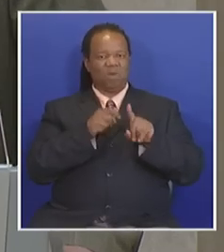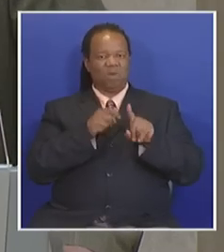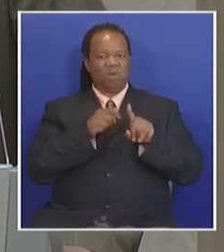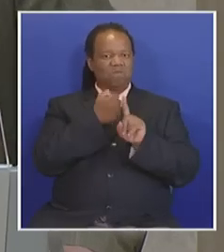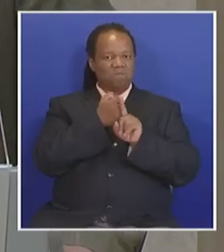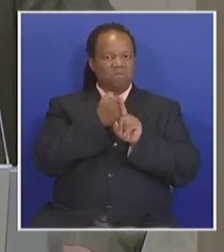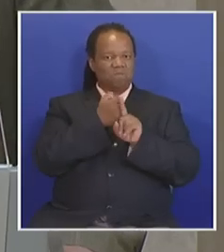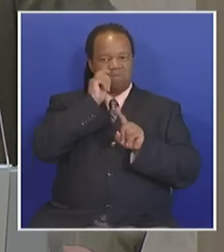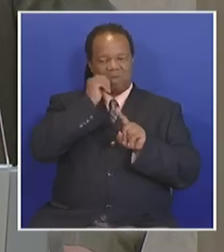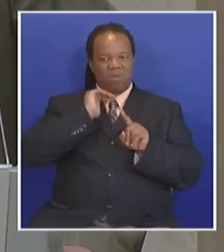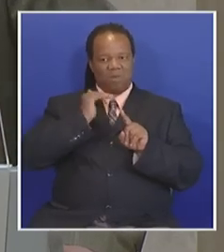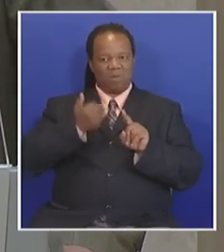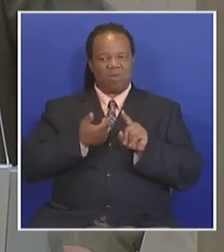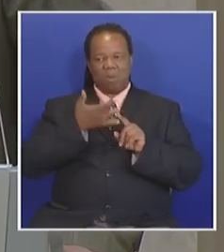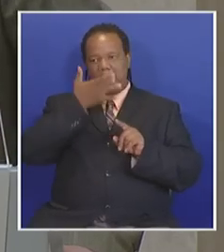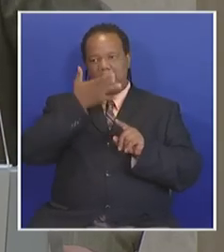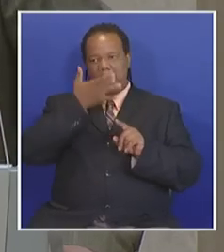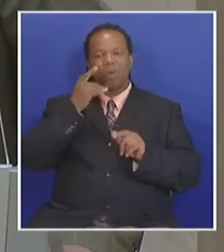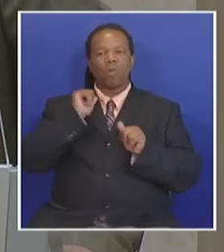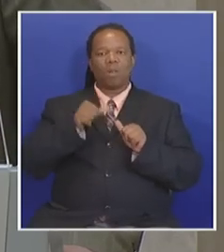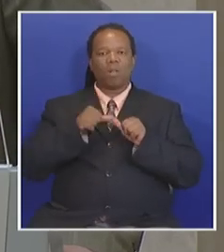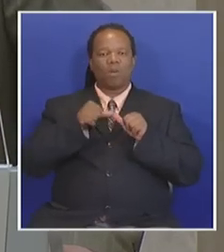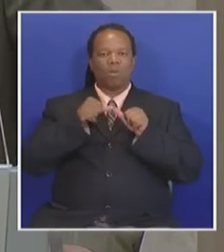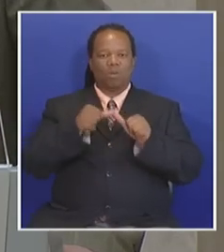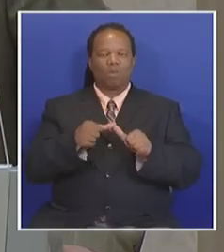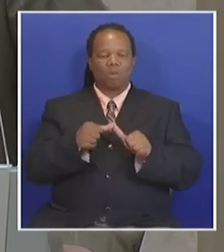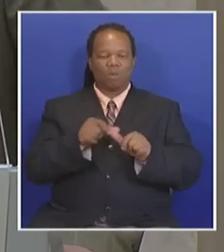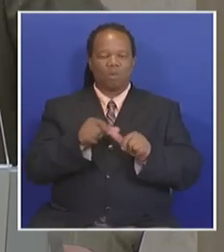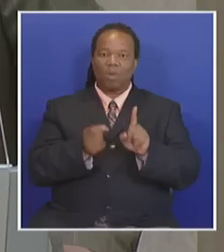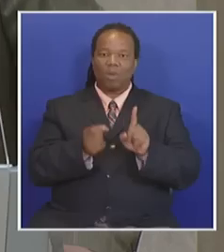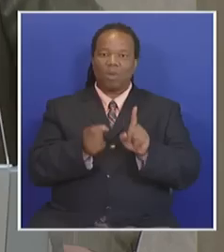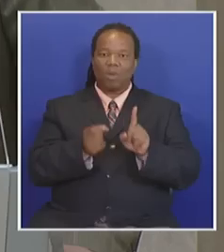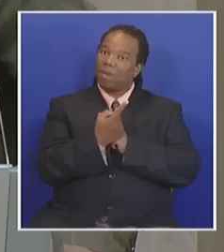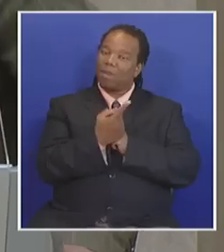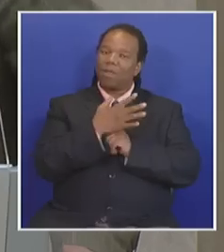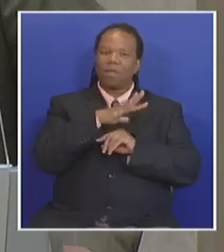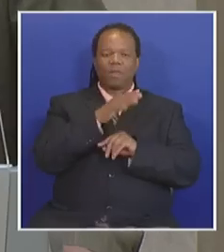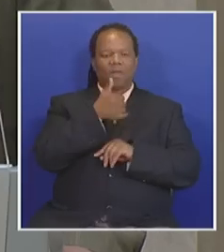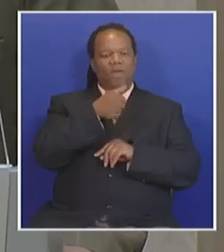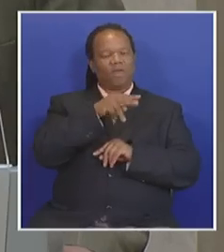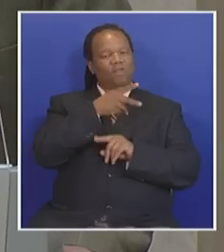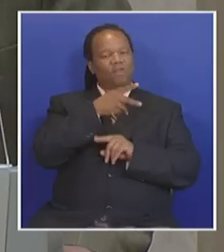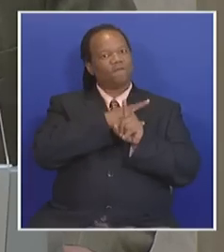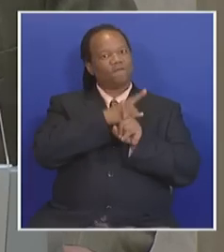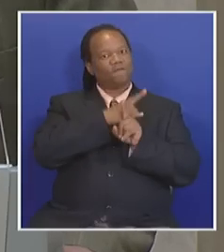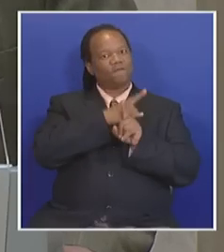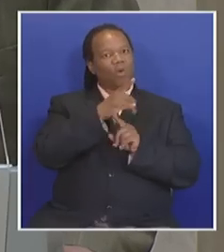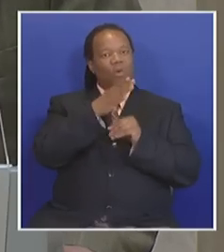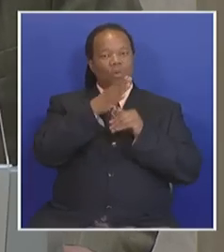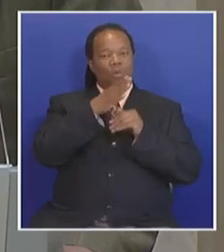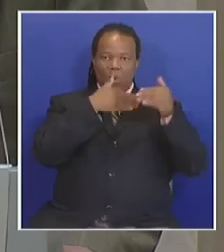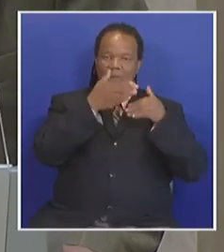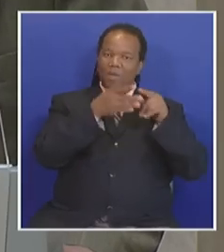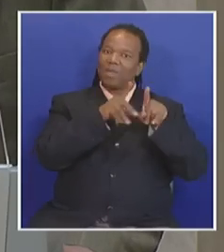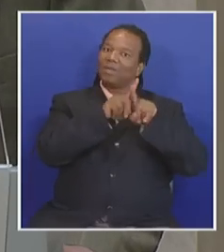racial prejudice. We build on the victories of the ANC and the legacy of our fearless